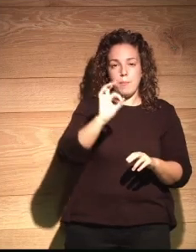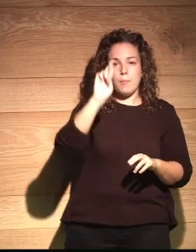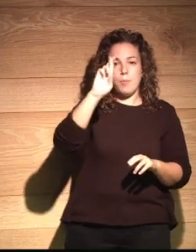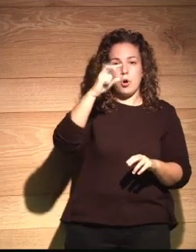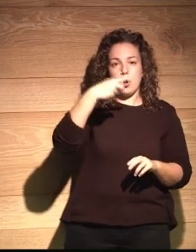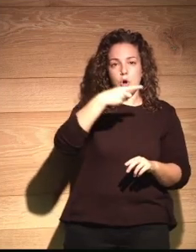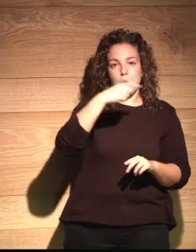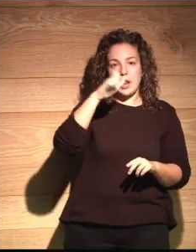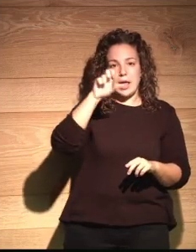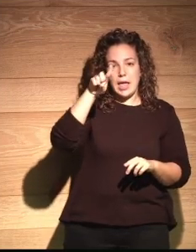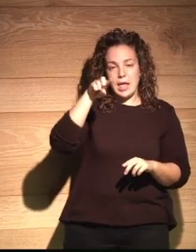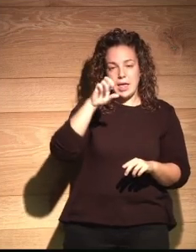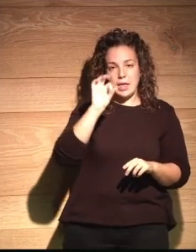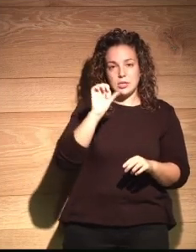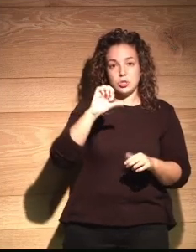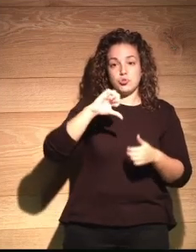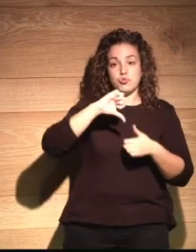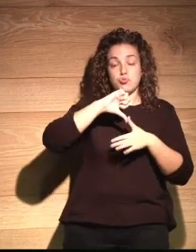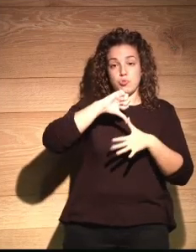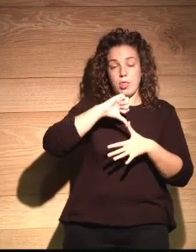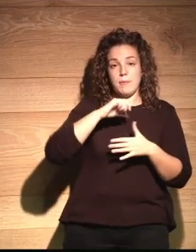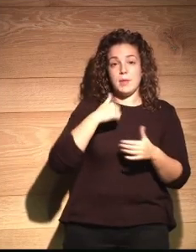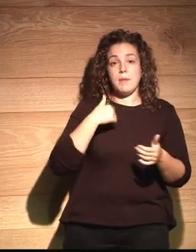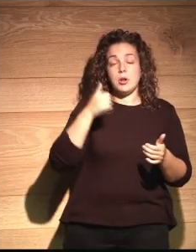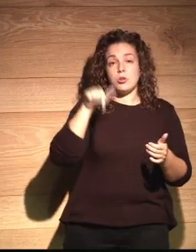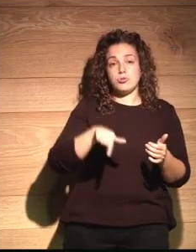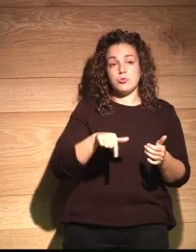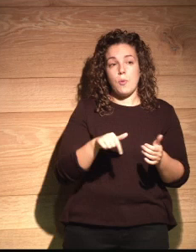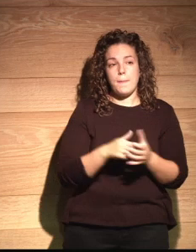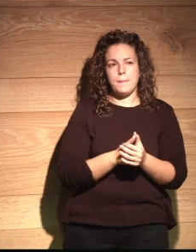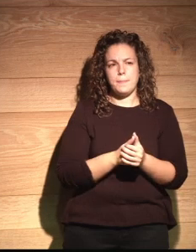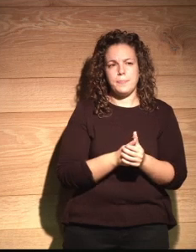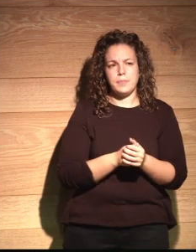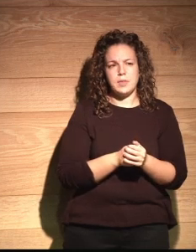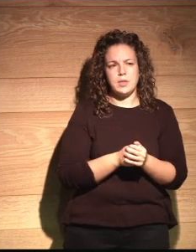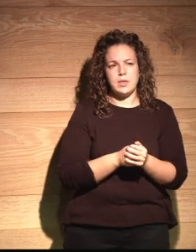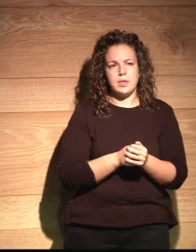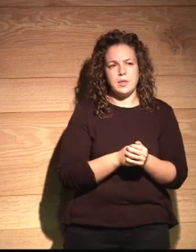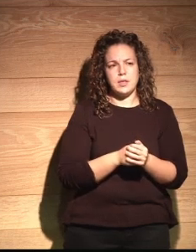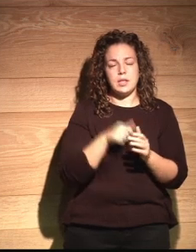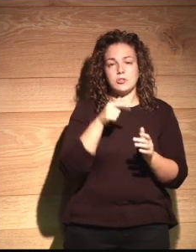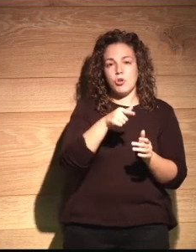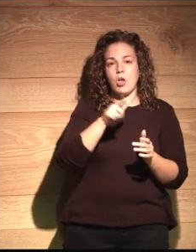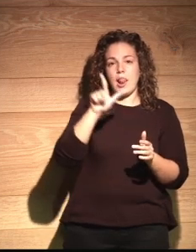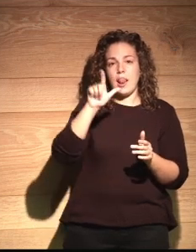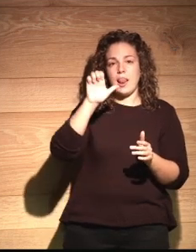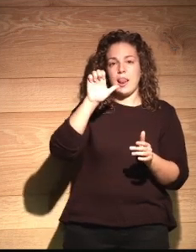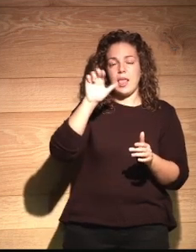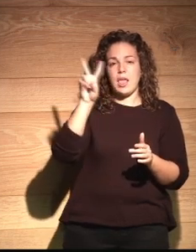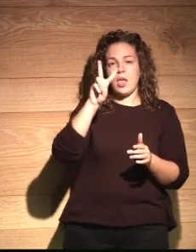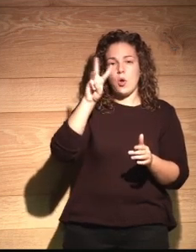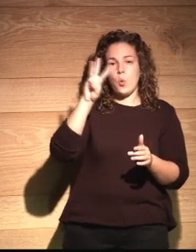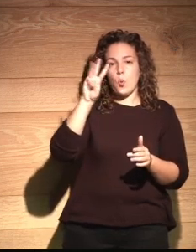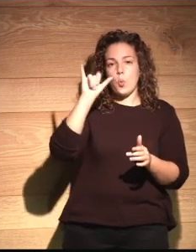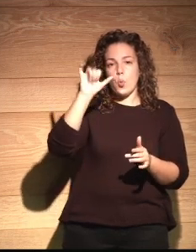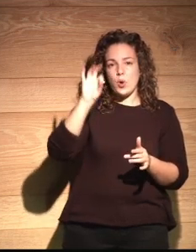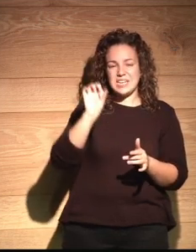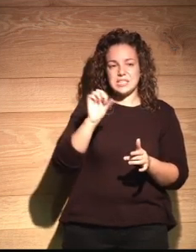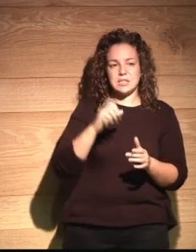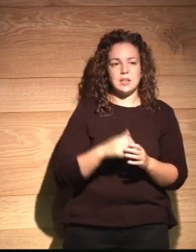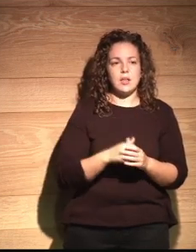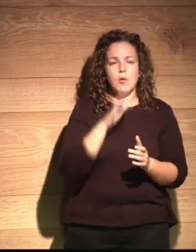Lewis Carroll. Lewis Carroll, this idea of having a map of a place, a mile to the mile. So it's almost like, the idea, and then came the